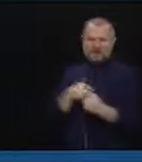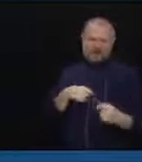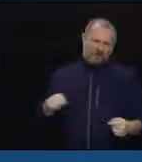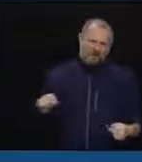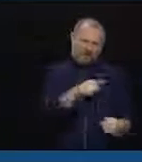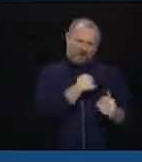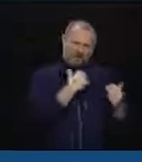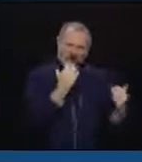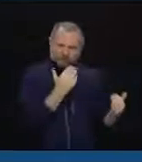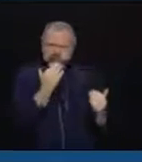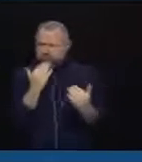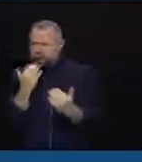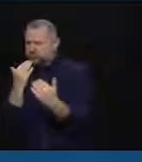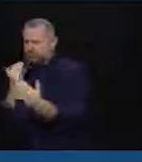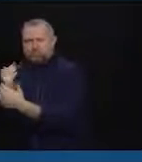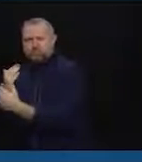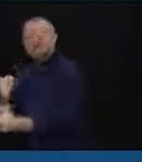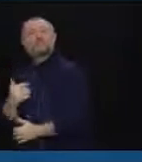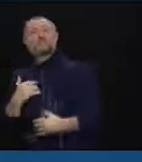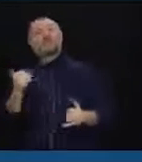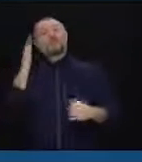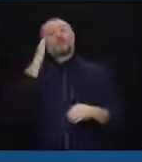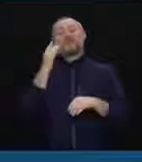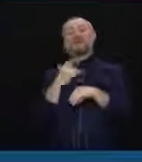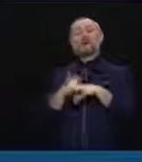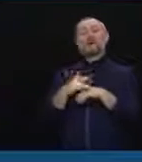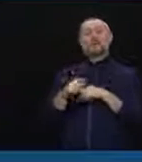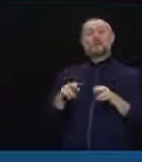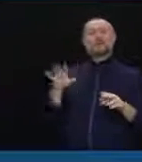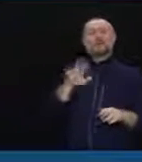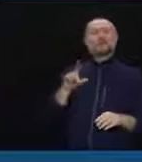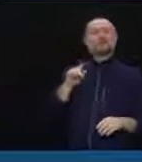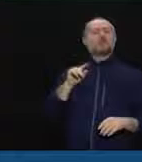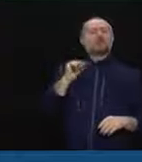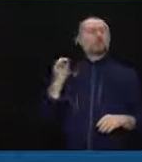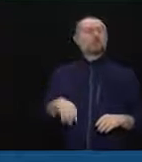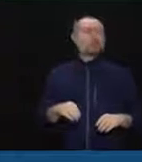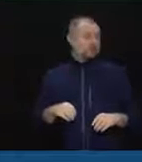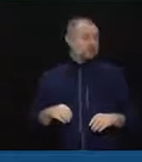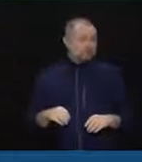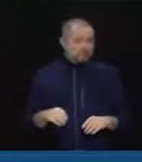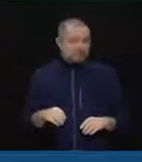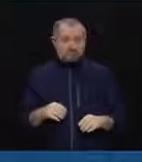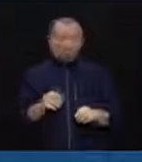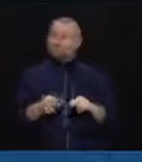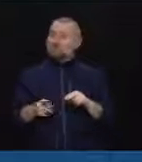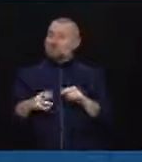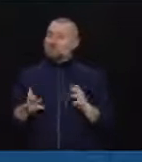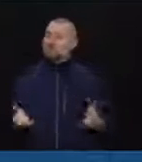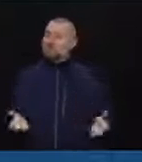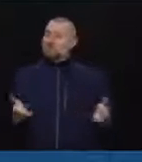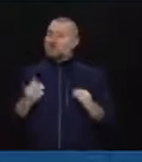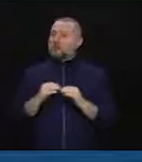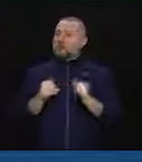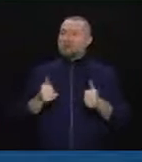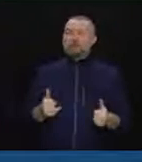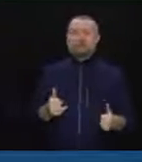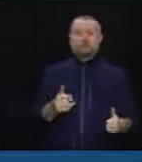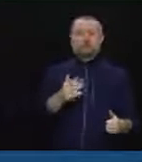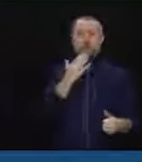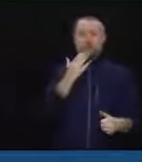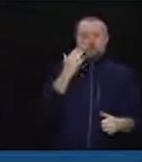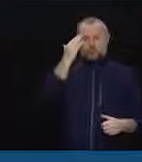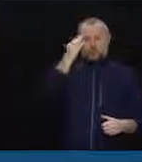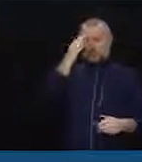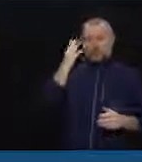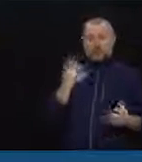about 20%, and that's going to continue to rise. But again, that gives me the comfort to know if I need to deploy people from one healthcare system that's doing well